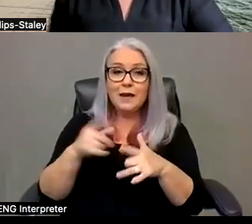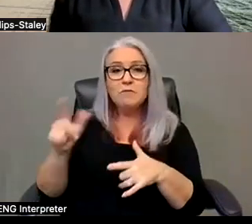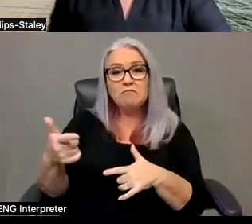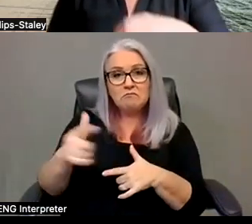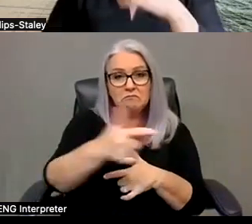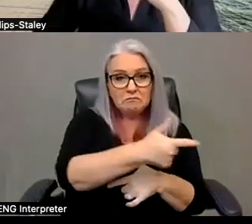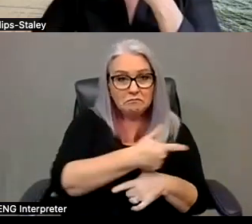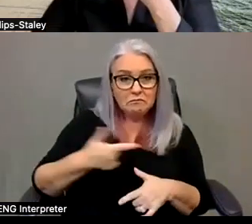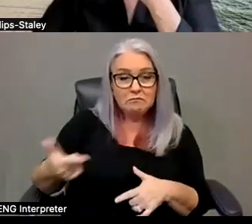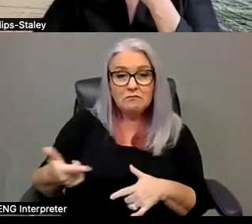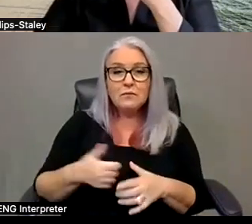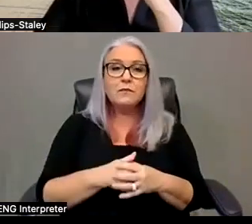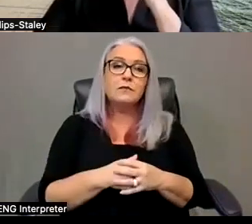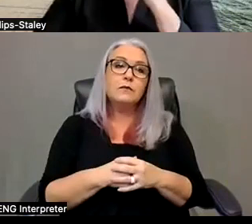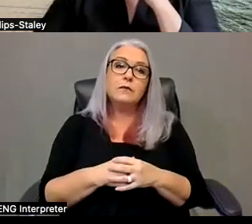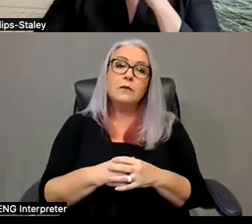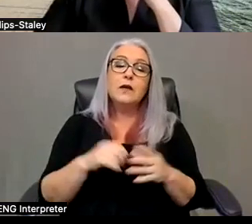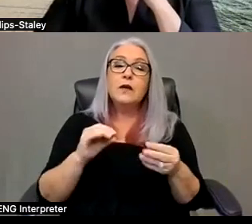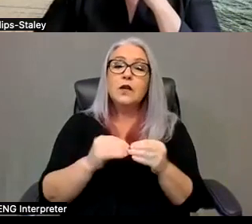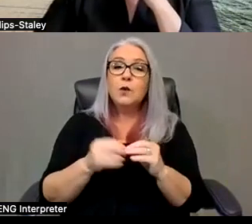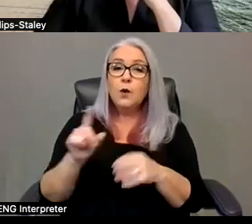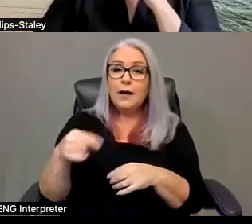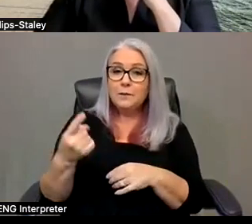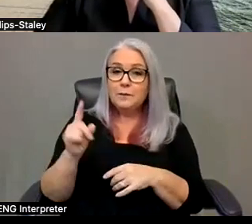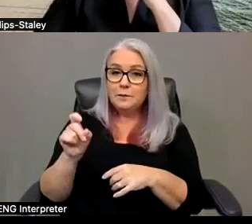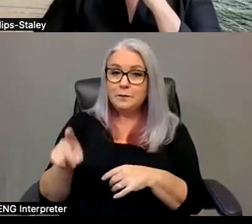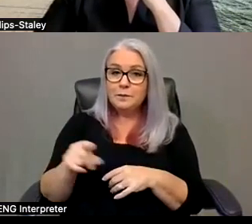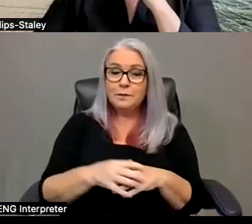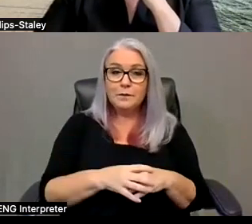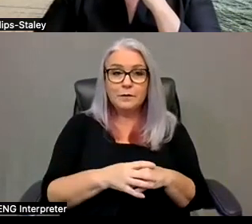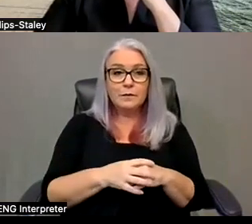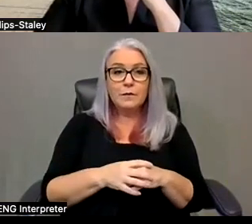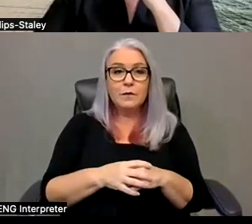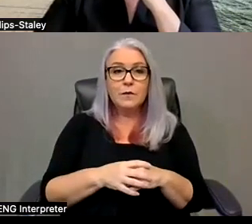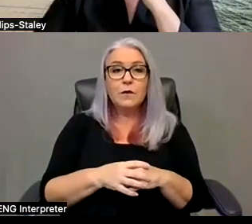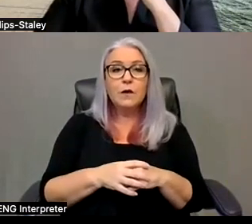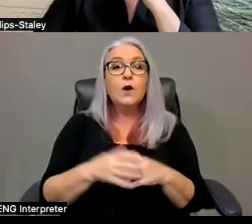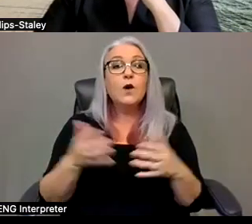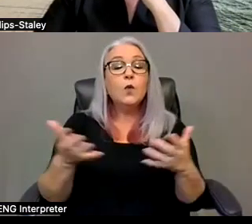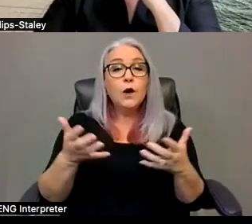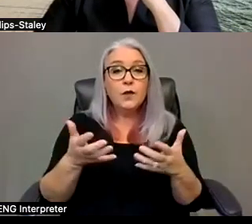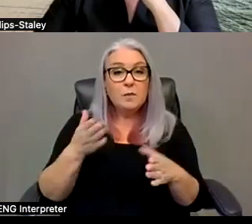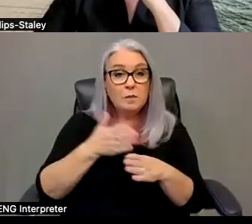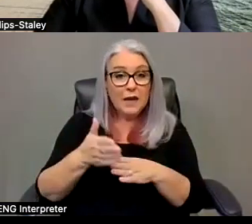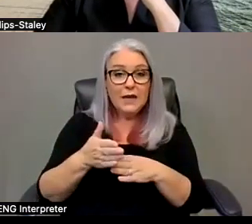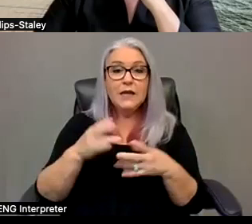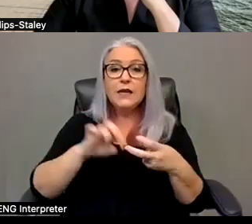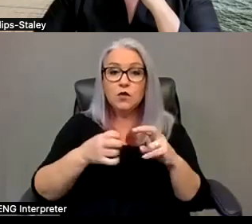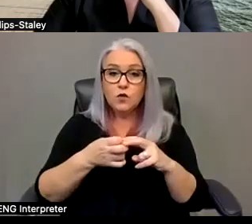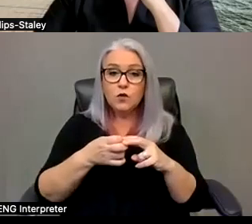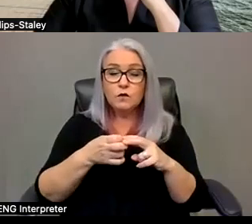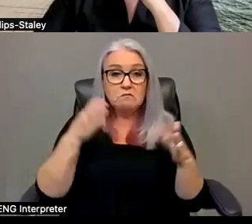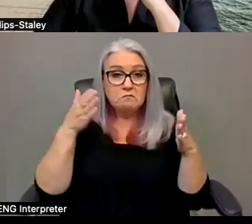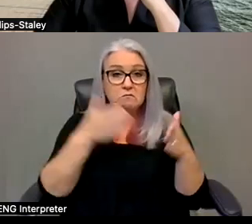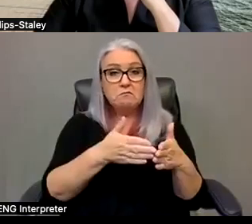rotation. So, question 1. What are the main issues facing Tarrytown, and what